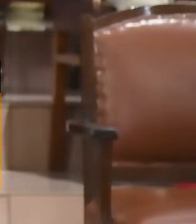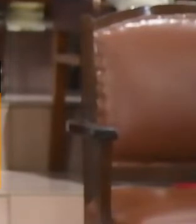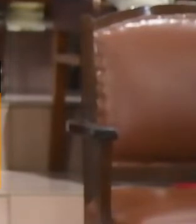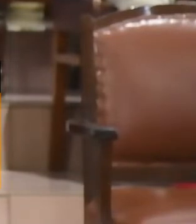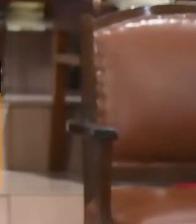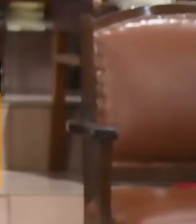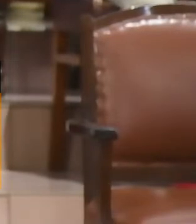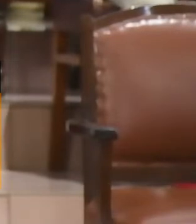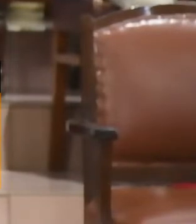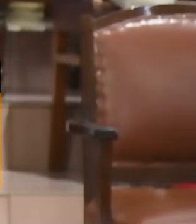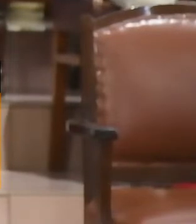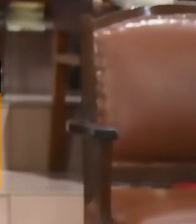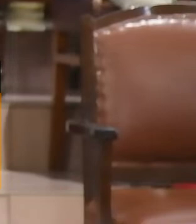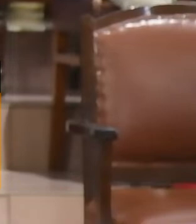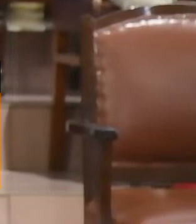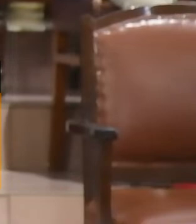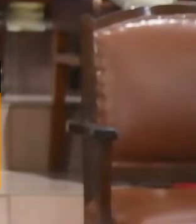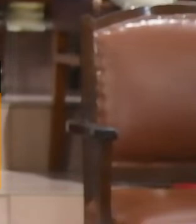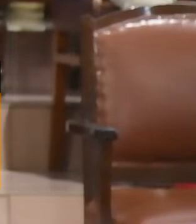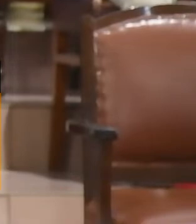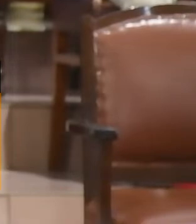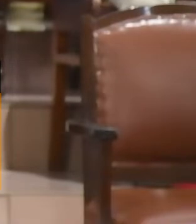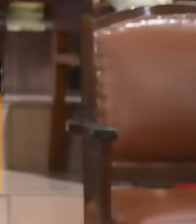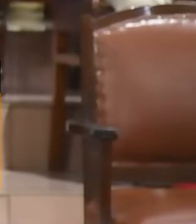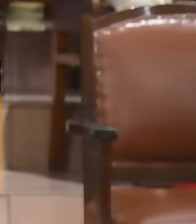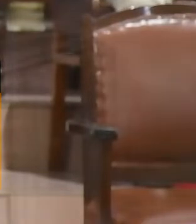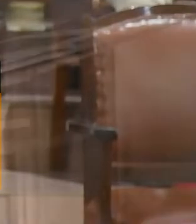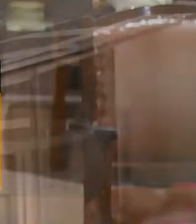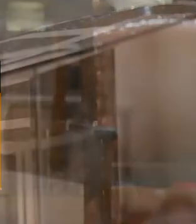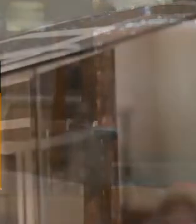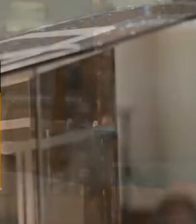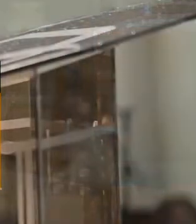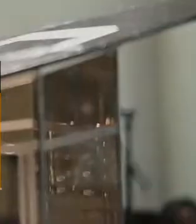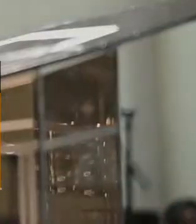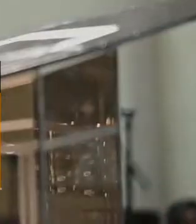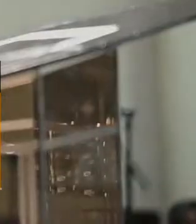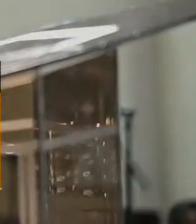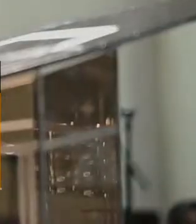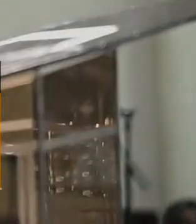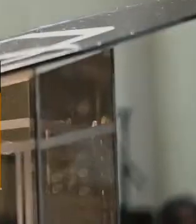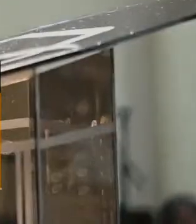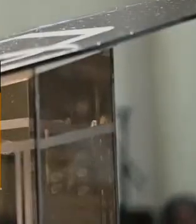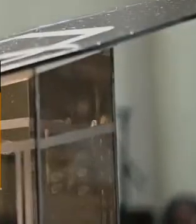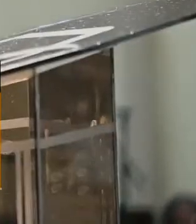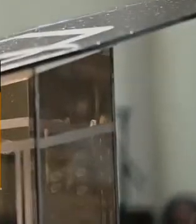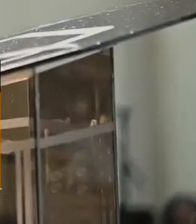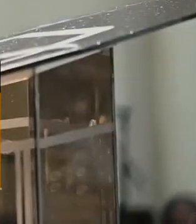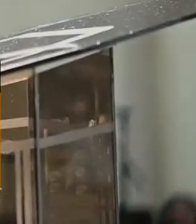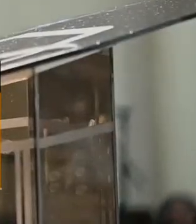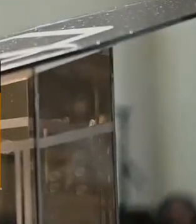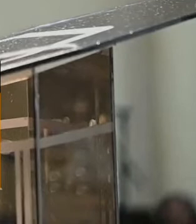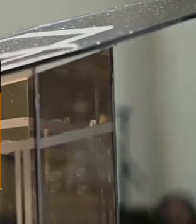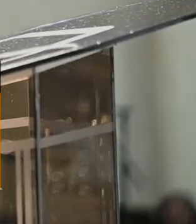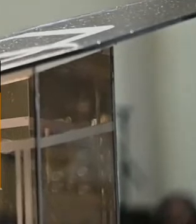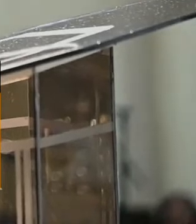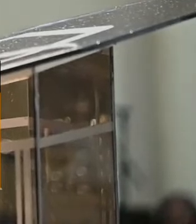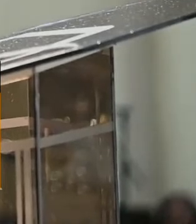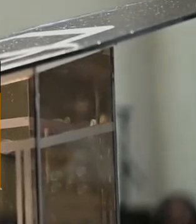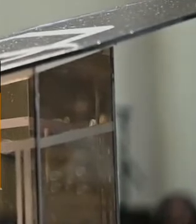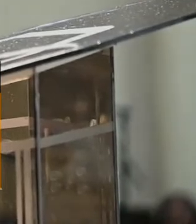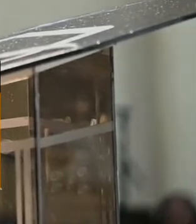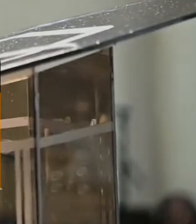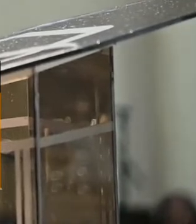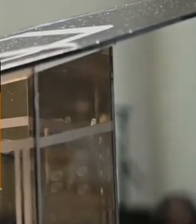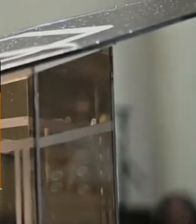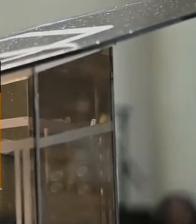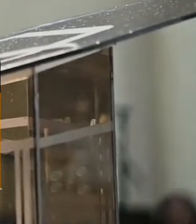mention, it can only be the comfort that comes from the Holy Spirit. And comfort